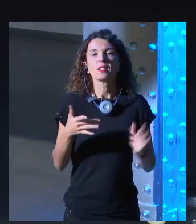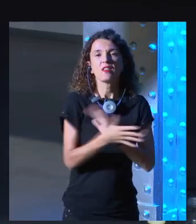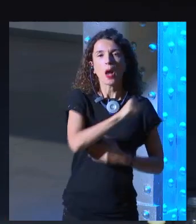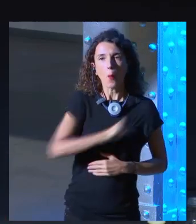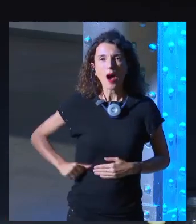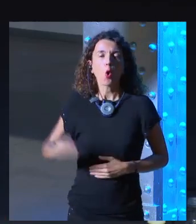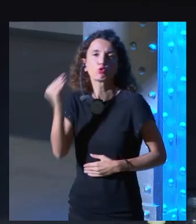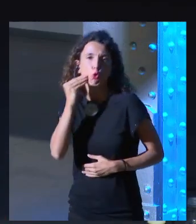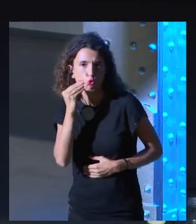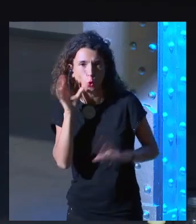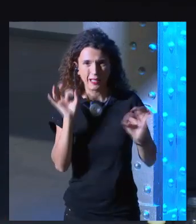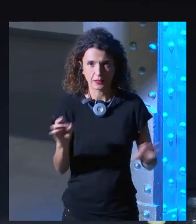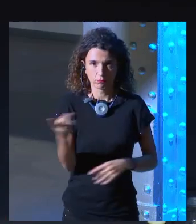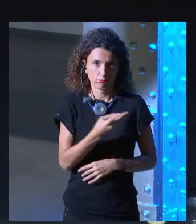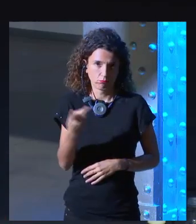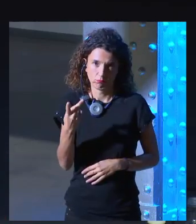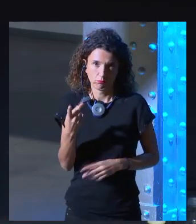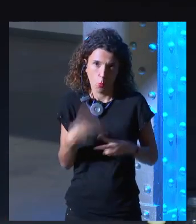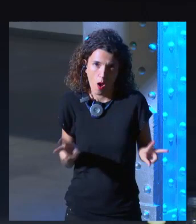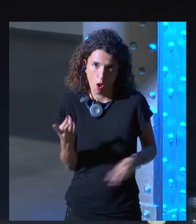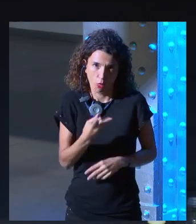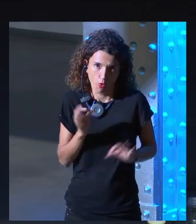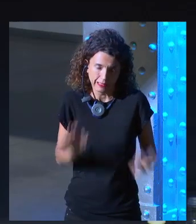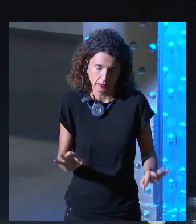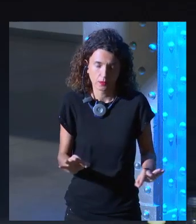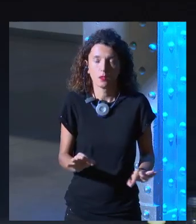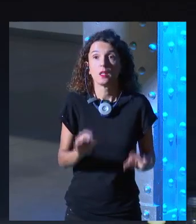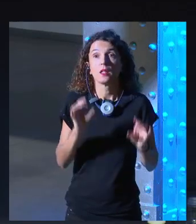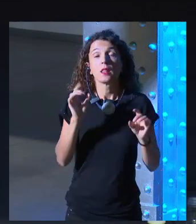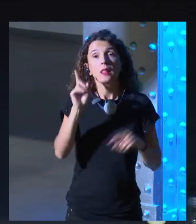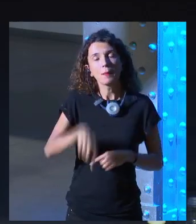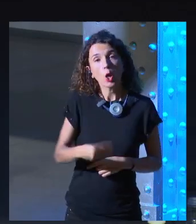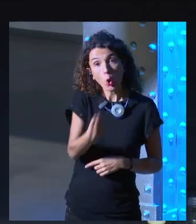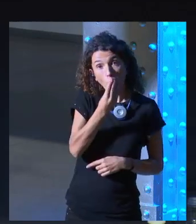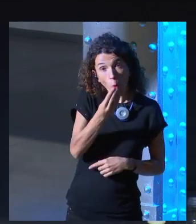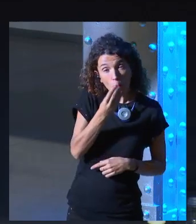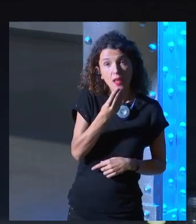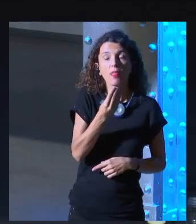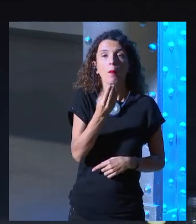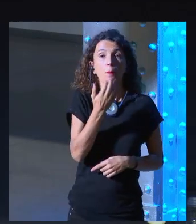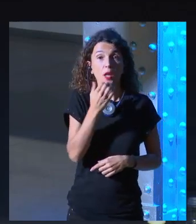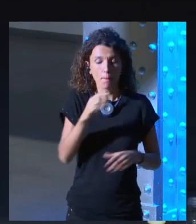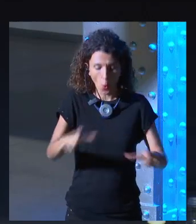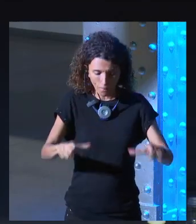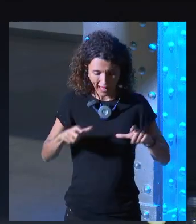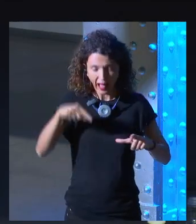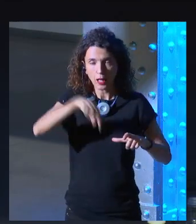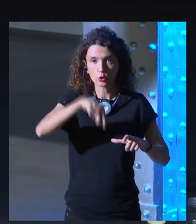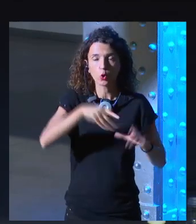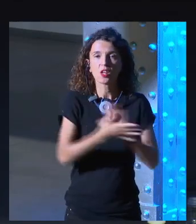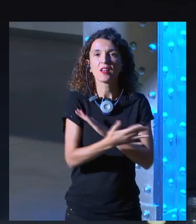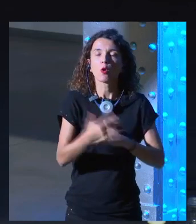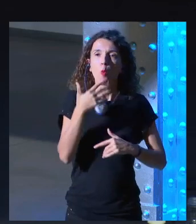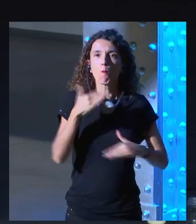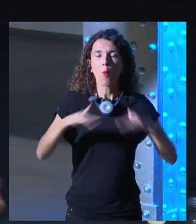other. Because even the food that you put on your plate is a political act. Where did